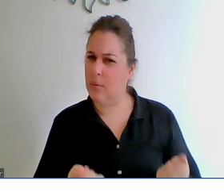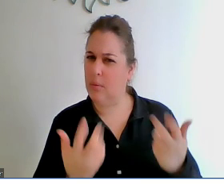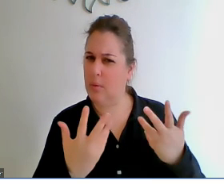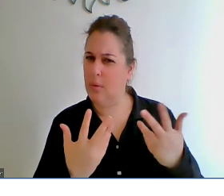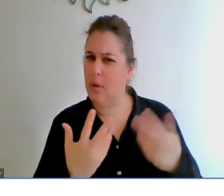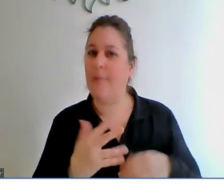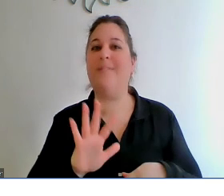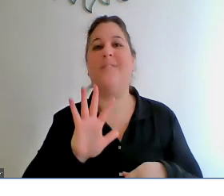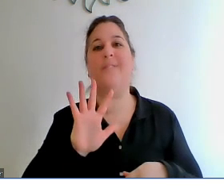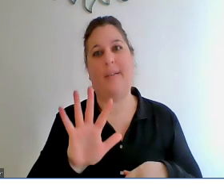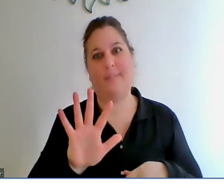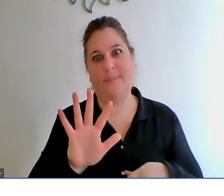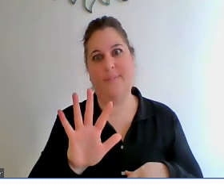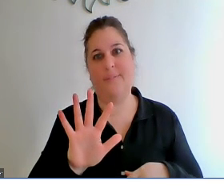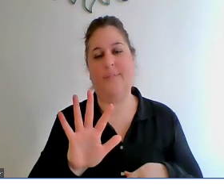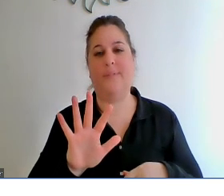8?